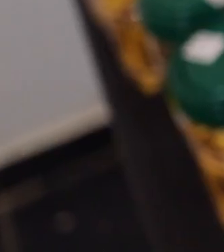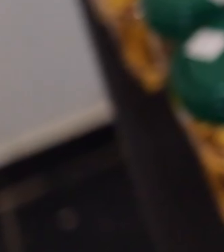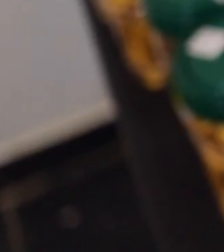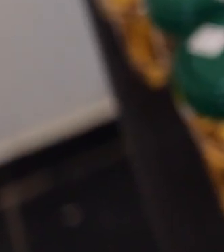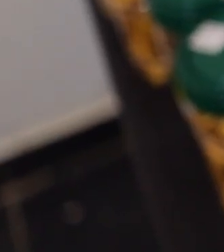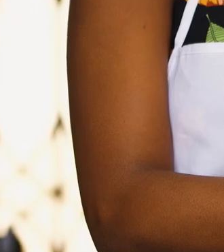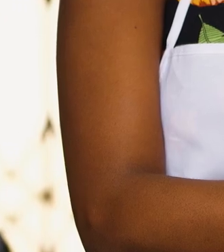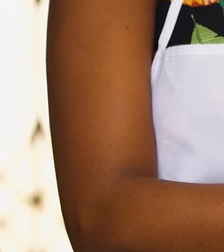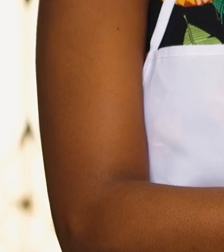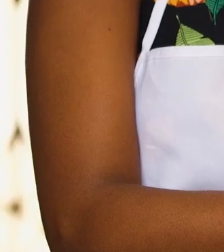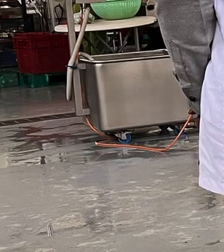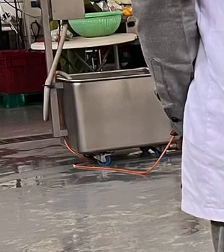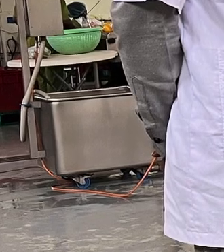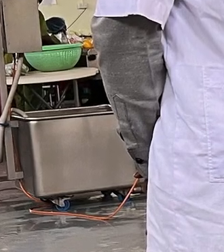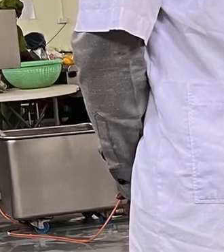all.